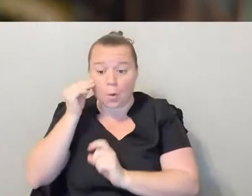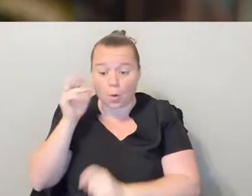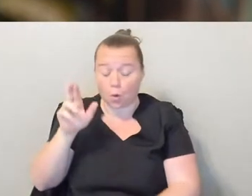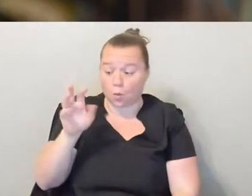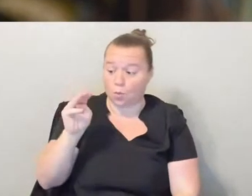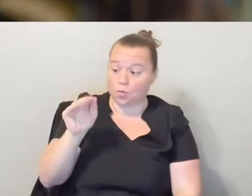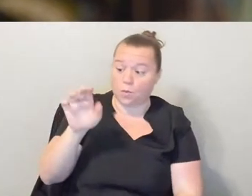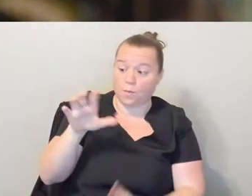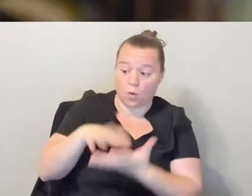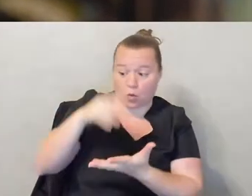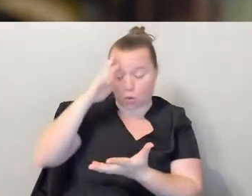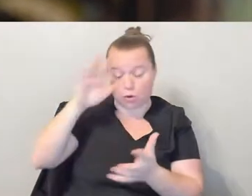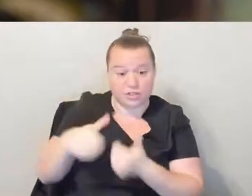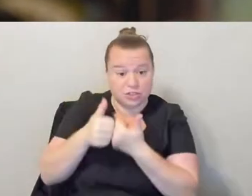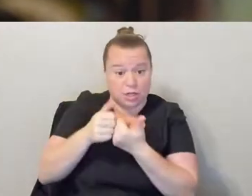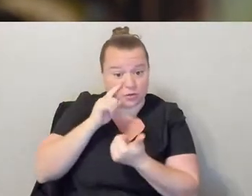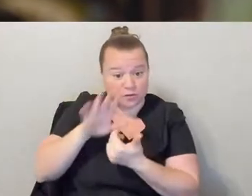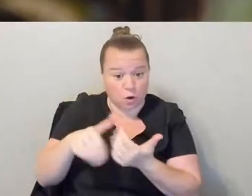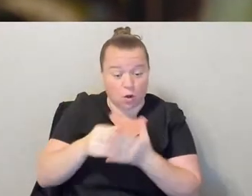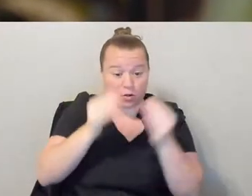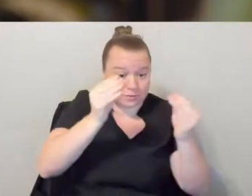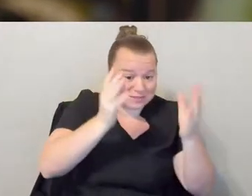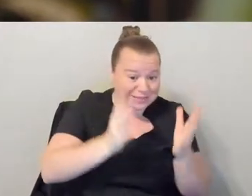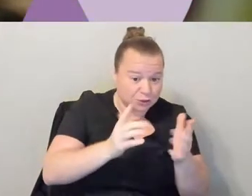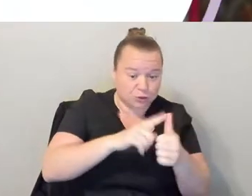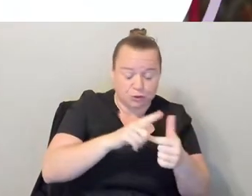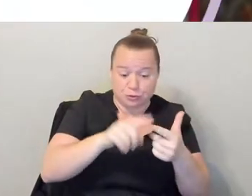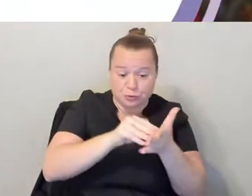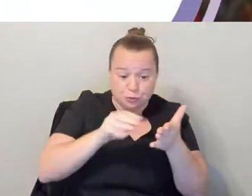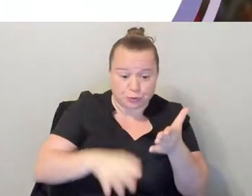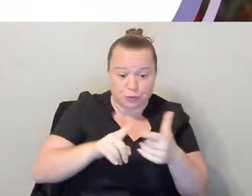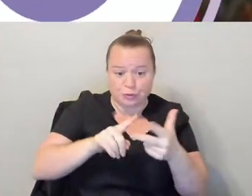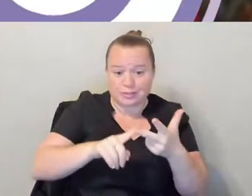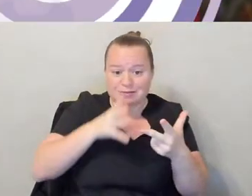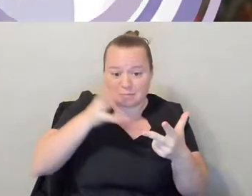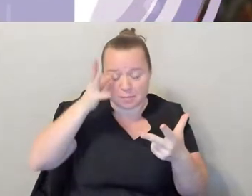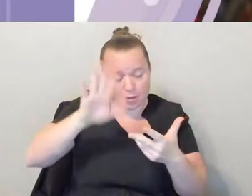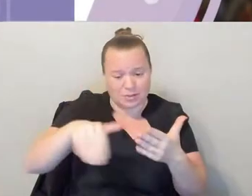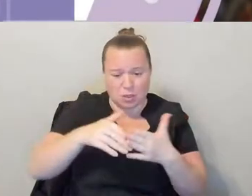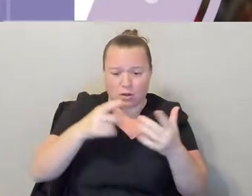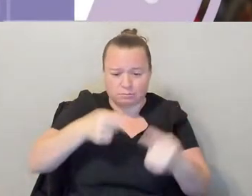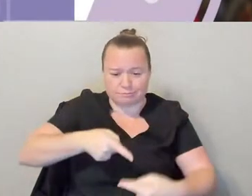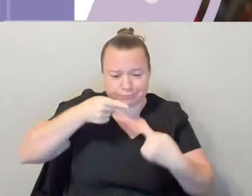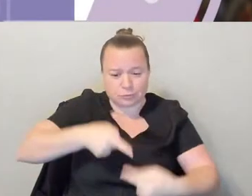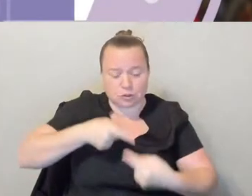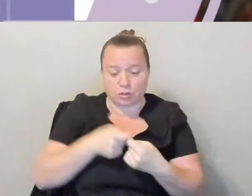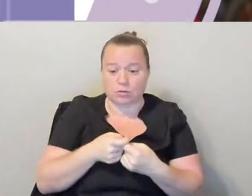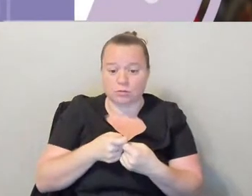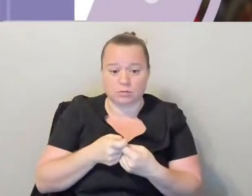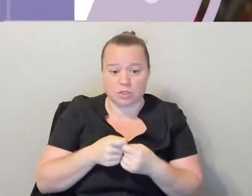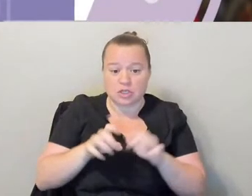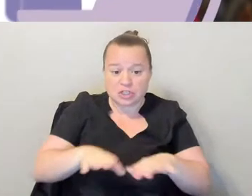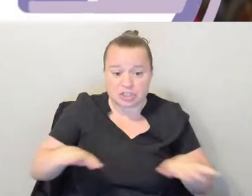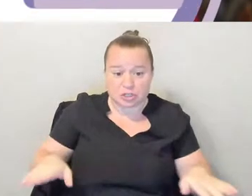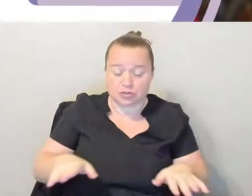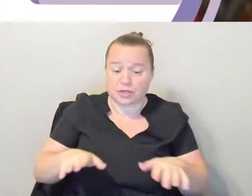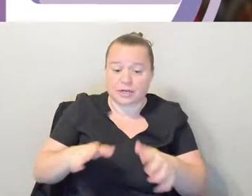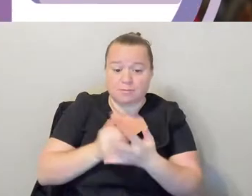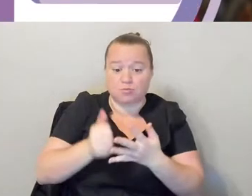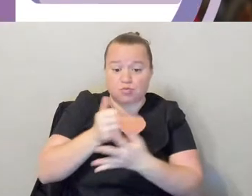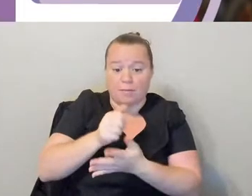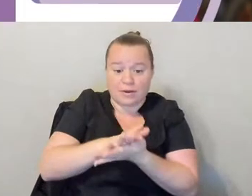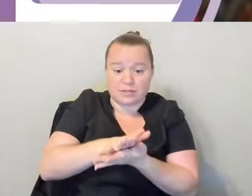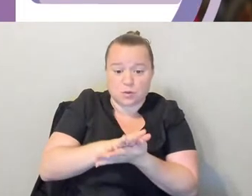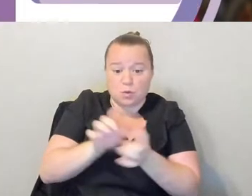– teachers, students, and parents alike. Children in primary schools needed a high degree of parental